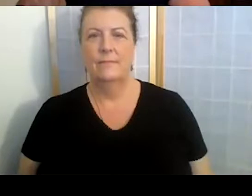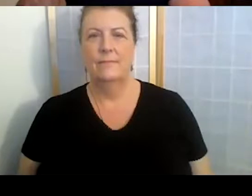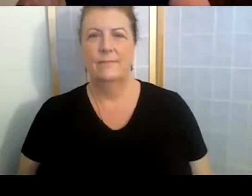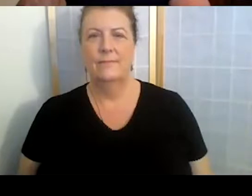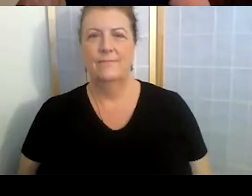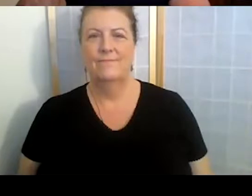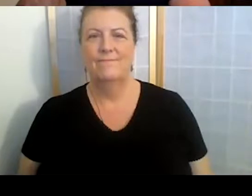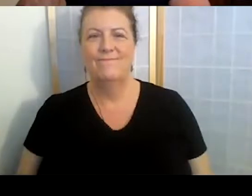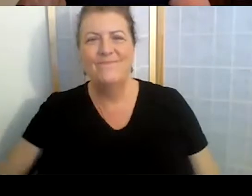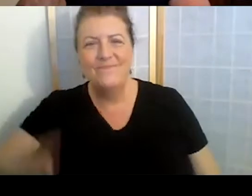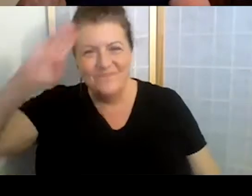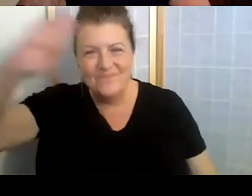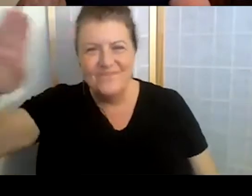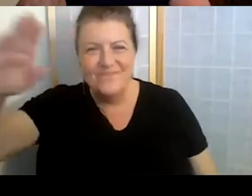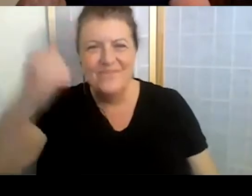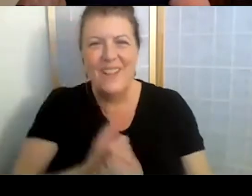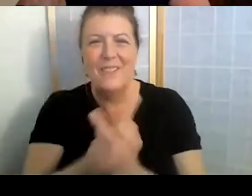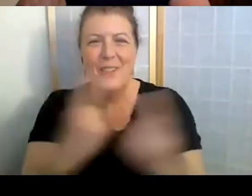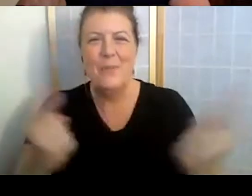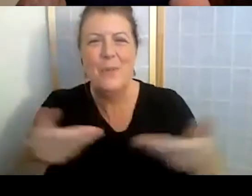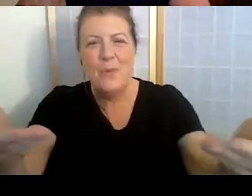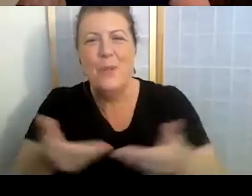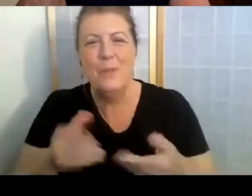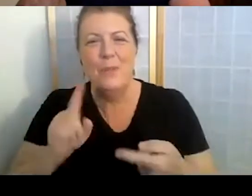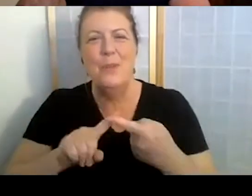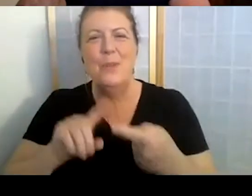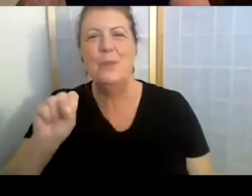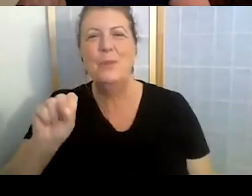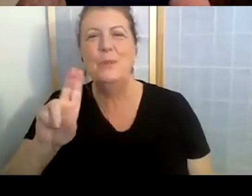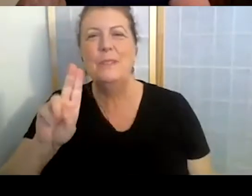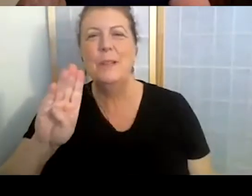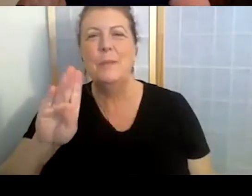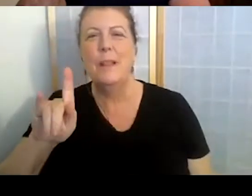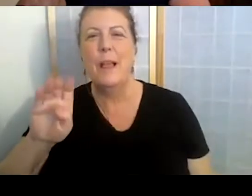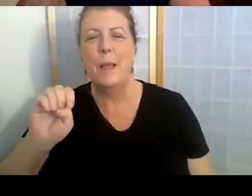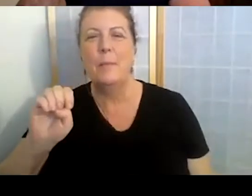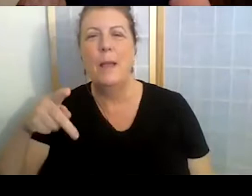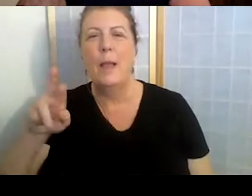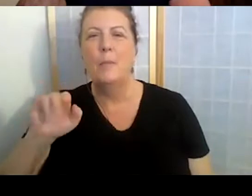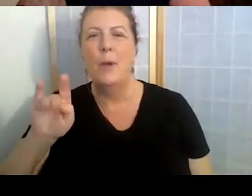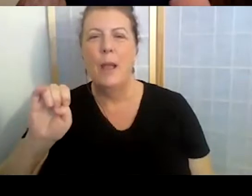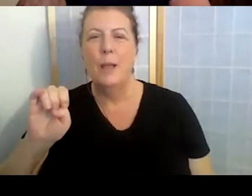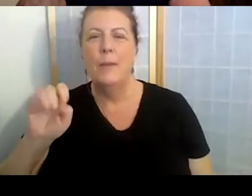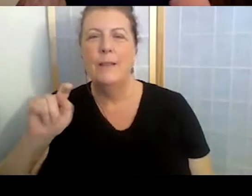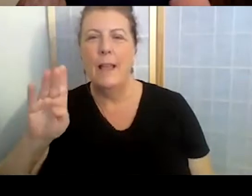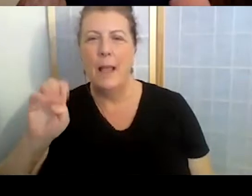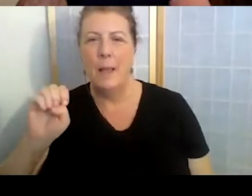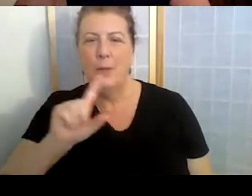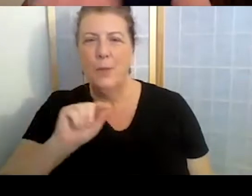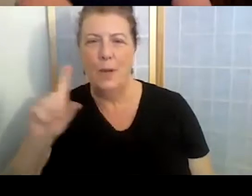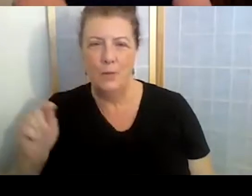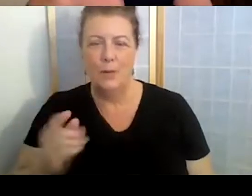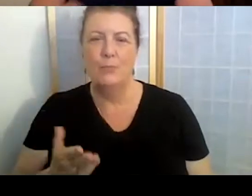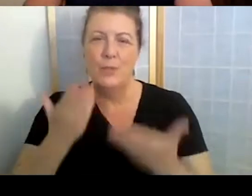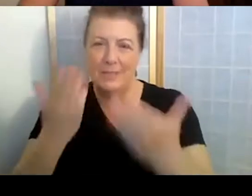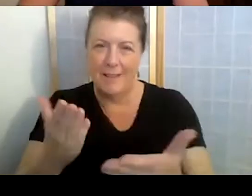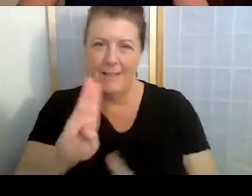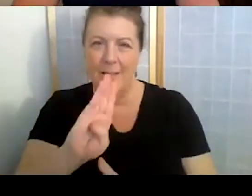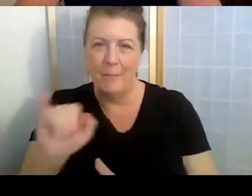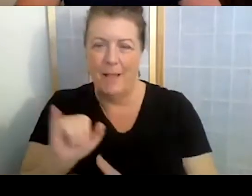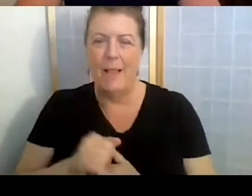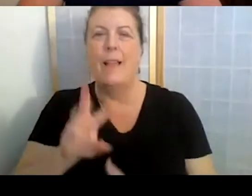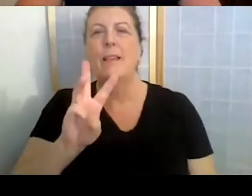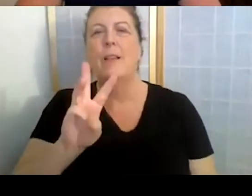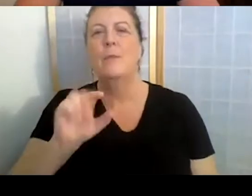Hey, everybody. Welcome to Sublime Primetime 2020, presented by the Writers Guild of America West and the Writers Guild Foundation in partnership